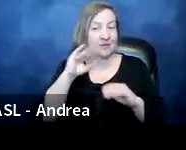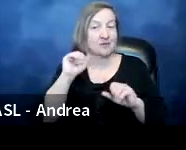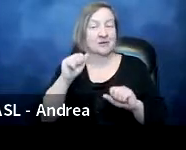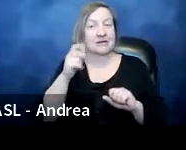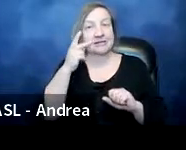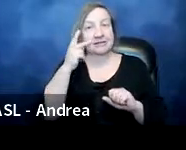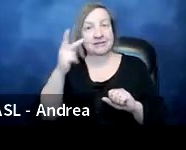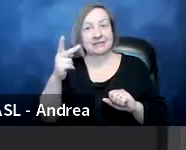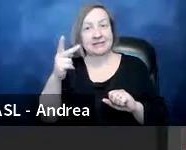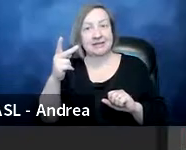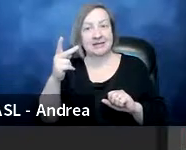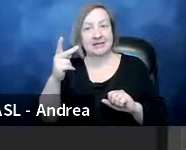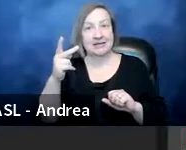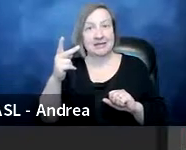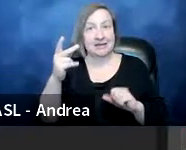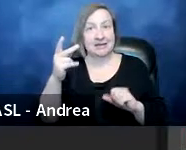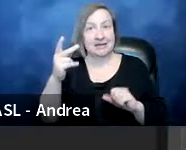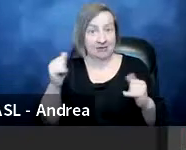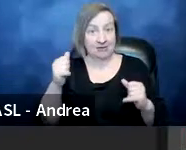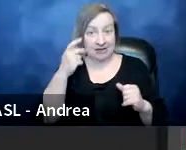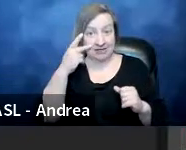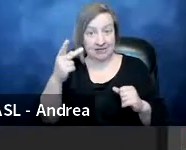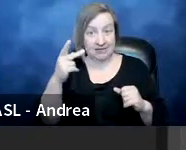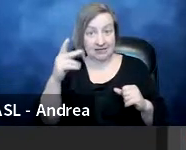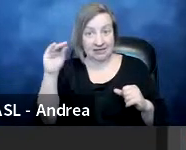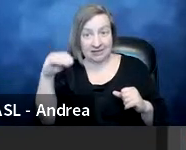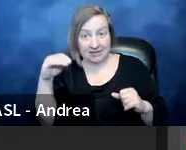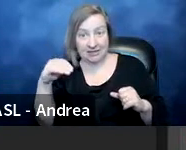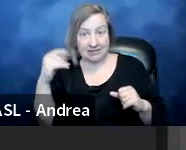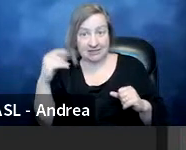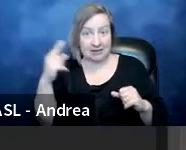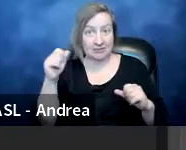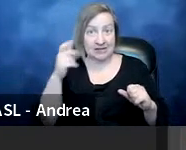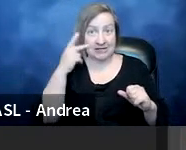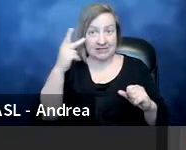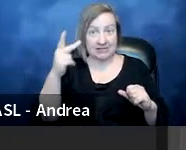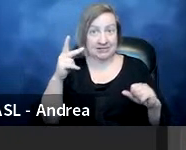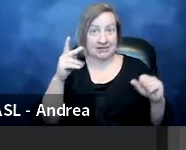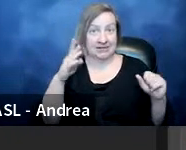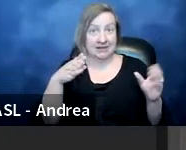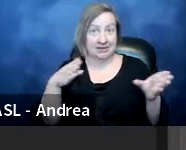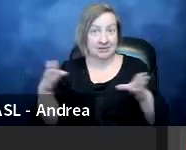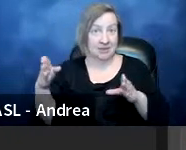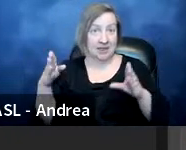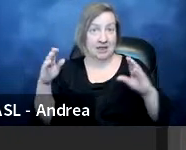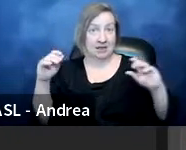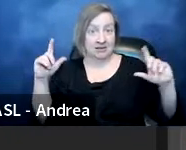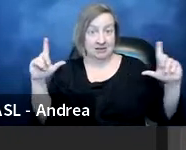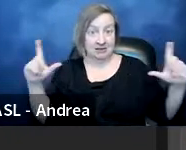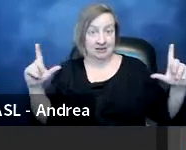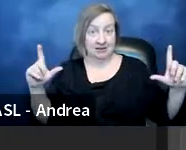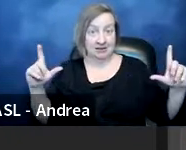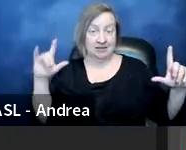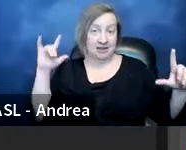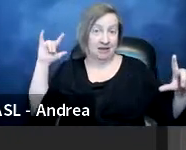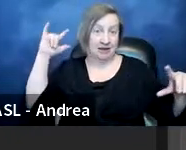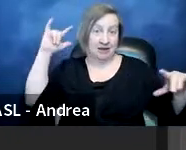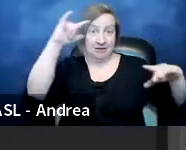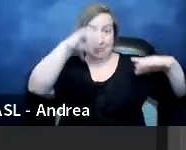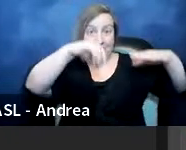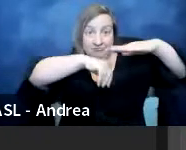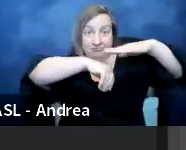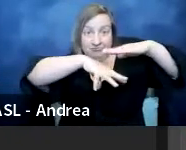can get a nod from, or shout back from somebody that can see the plan aerial map. Great, I see that, thank